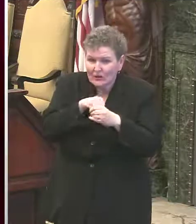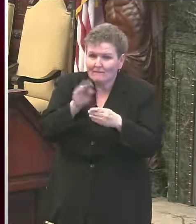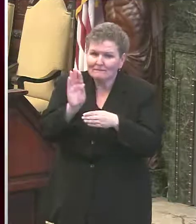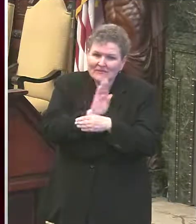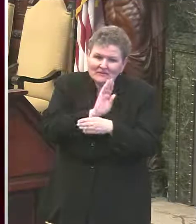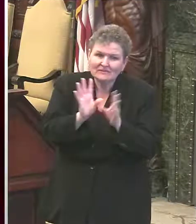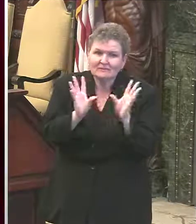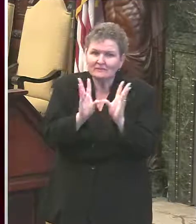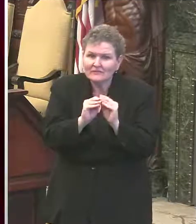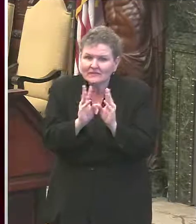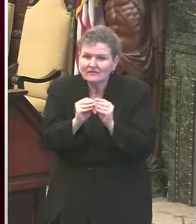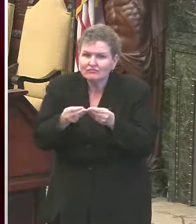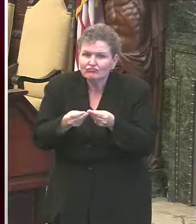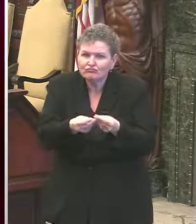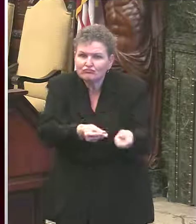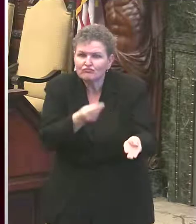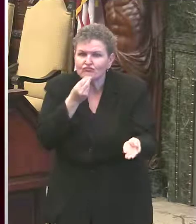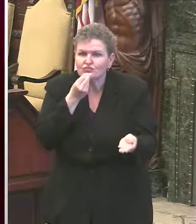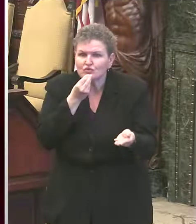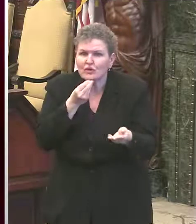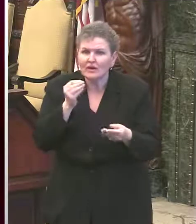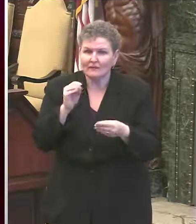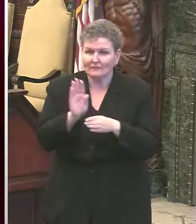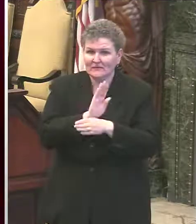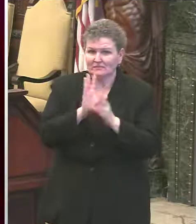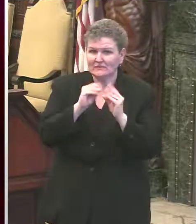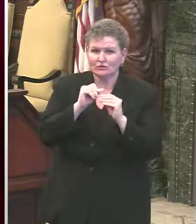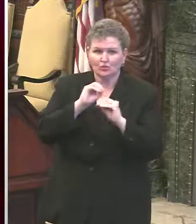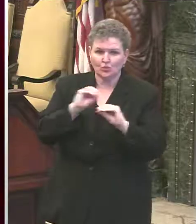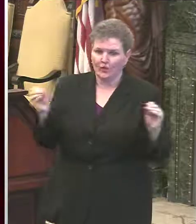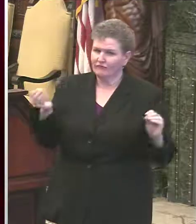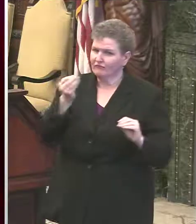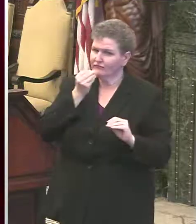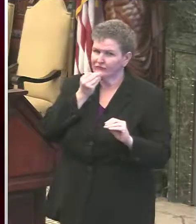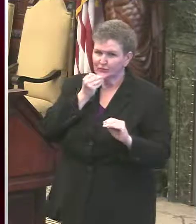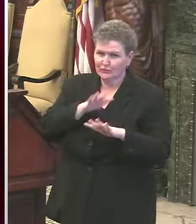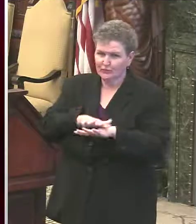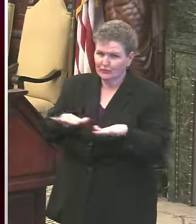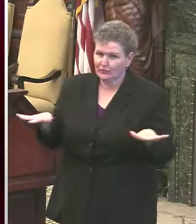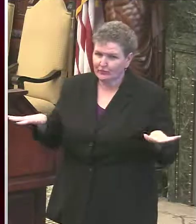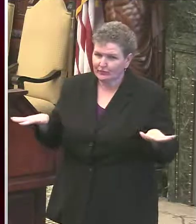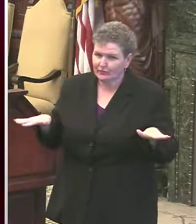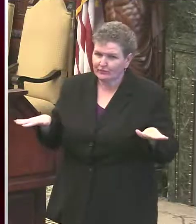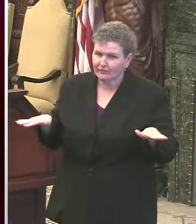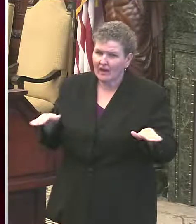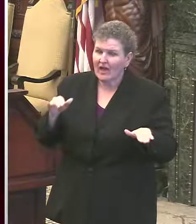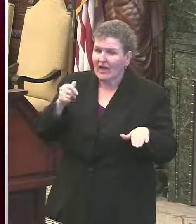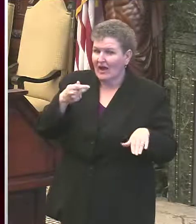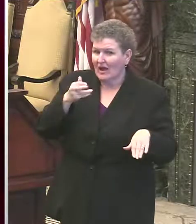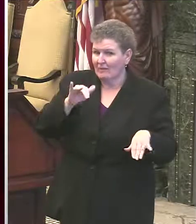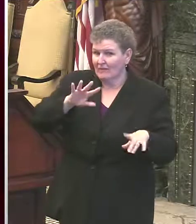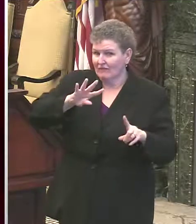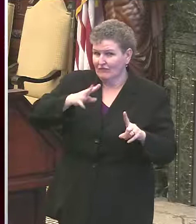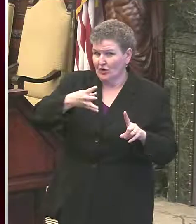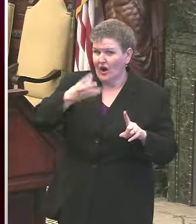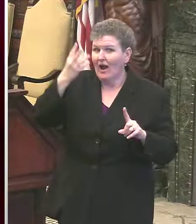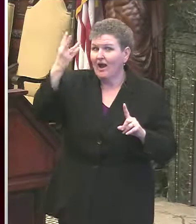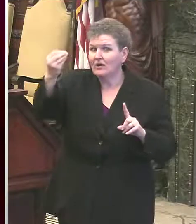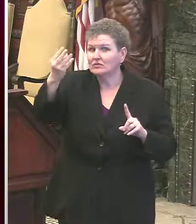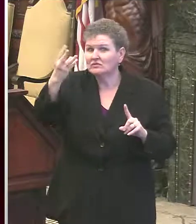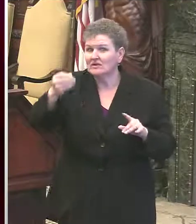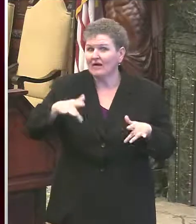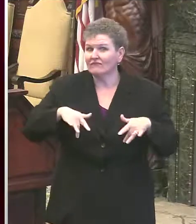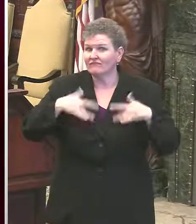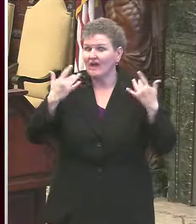now, they can have those meetings, but without food. And in addition, we will be allowing, as of April 4th, outdoor catered events to expand